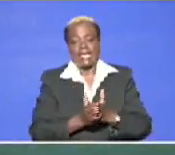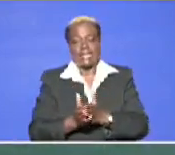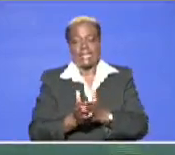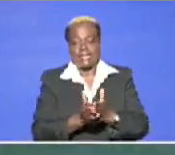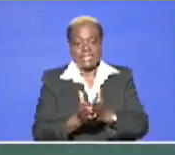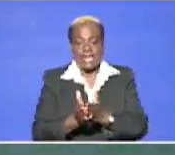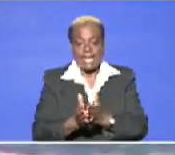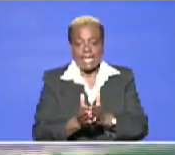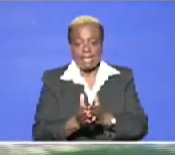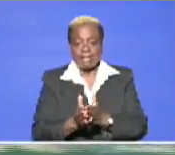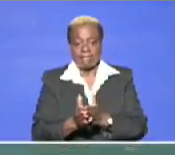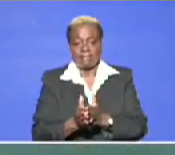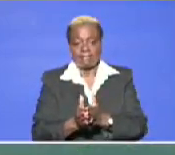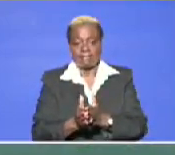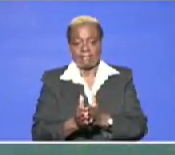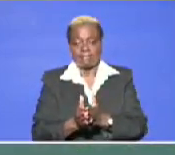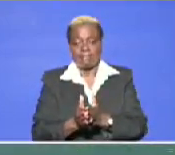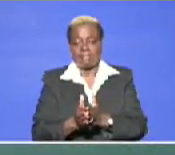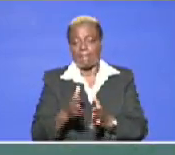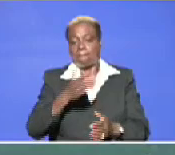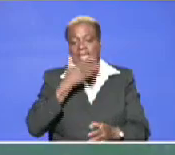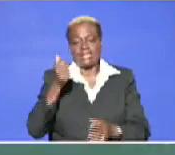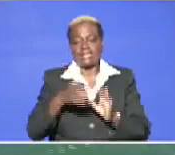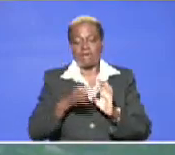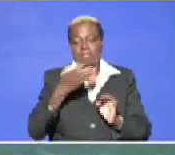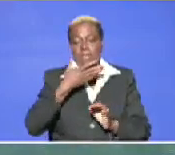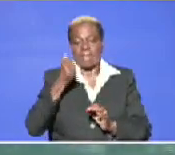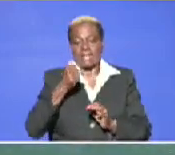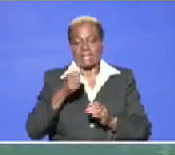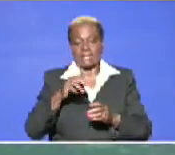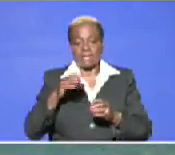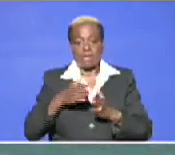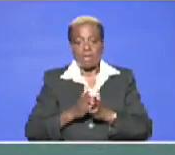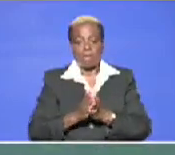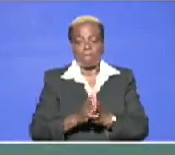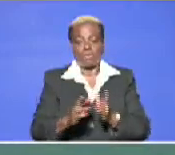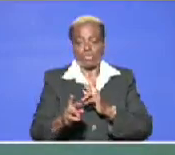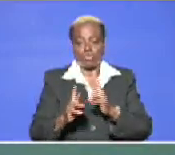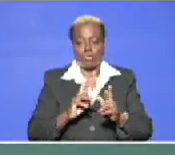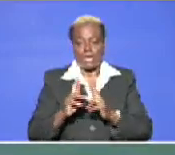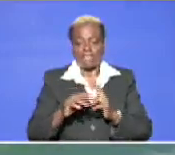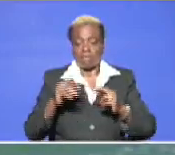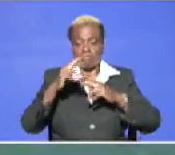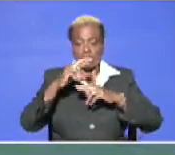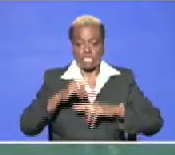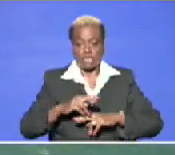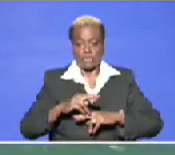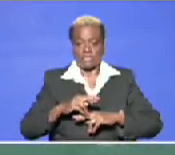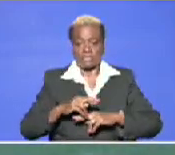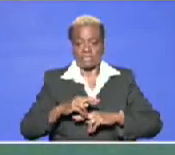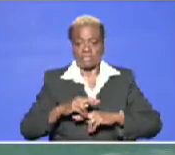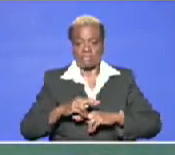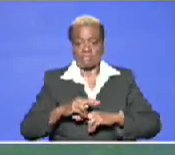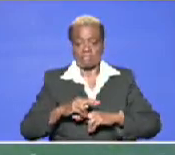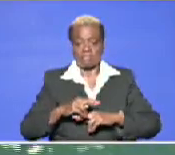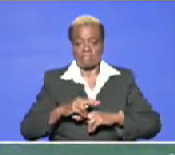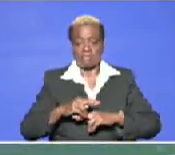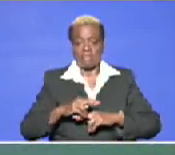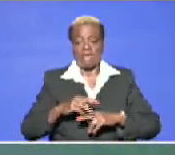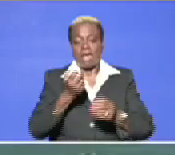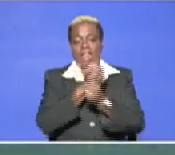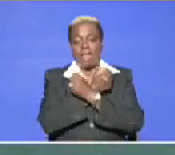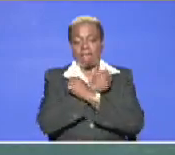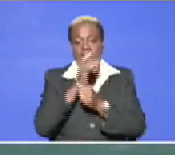plans of organizers for the Best of the Best regatta, with the budget for the event having to be reduced because of the monster storm. But luckily for sailors, the